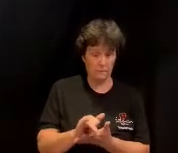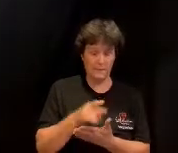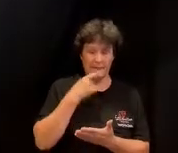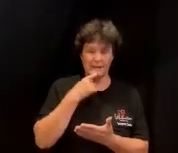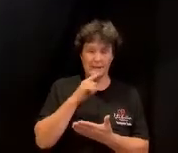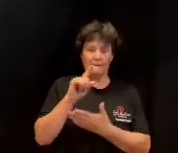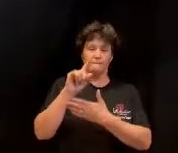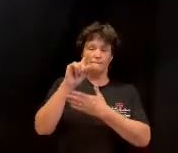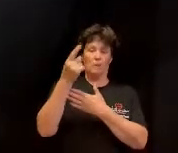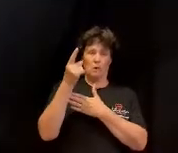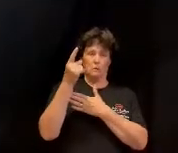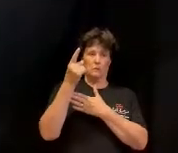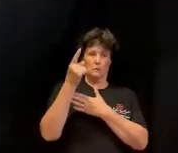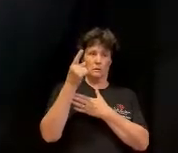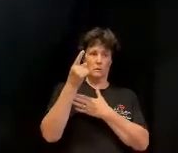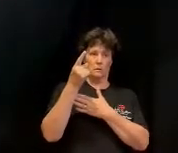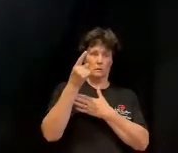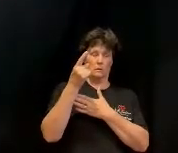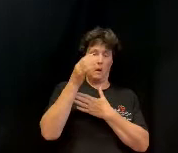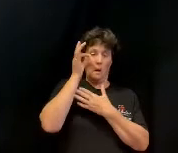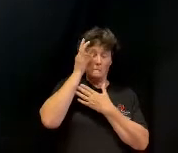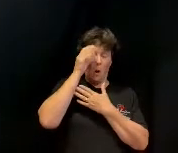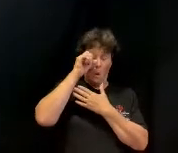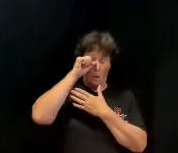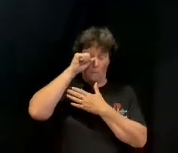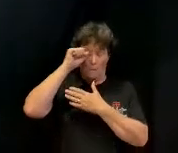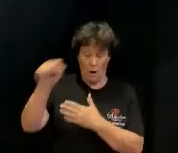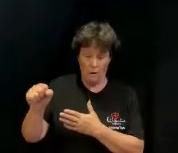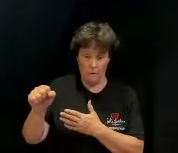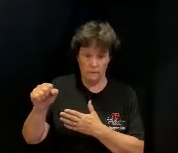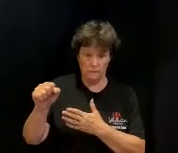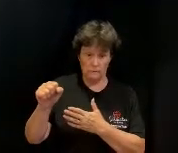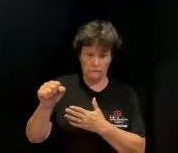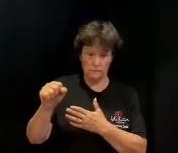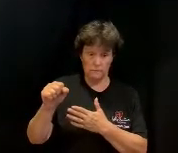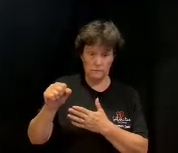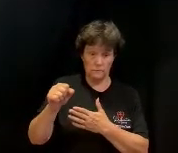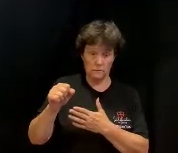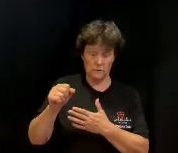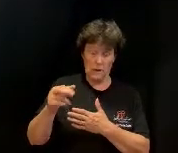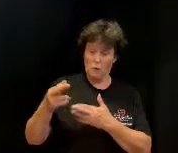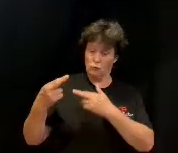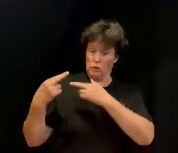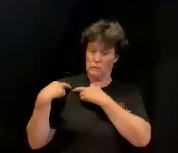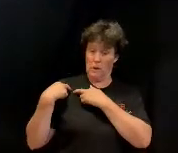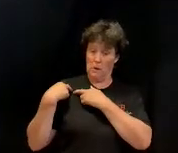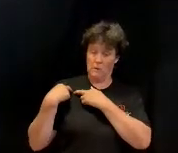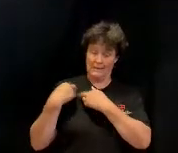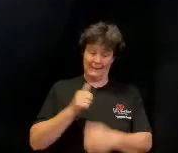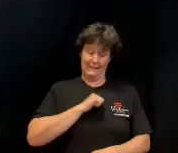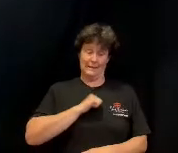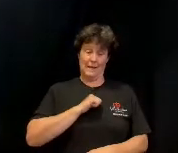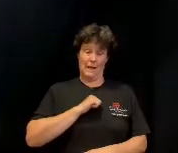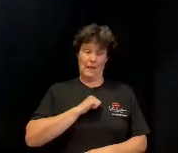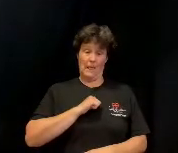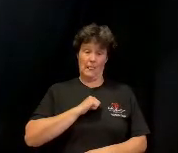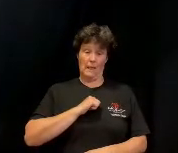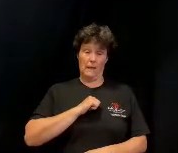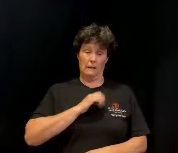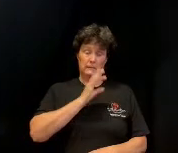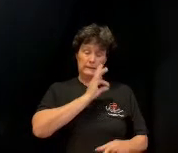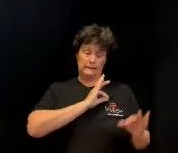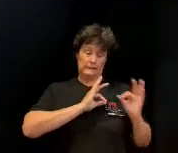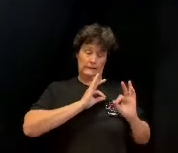first what? Okay, so we have a responsibility first to examine our own hearts. This is what Jesus is talking about. It's